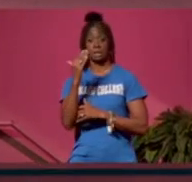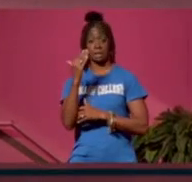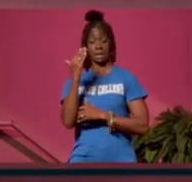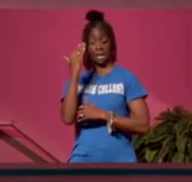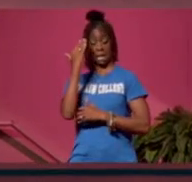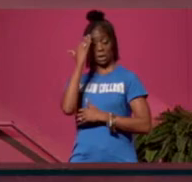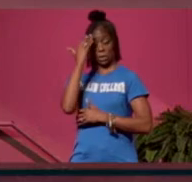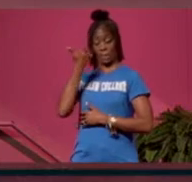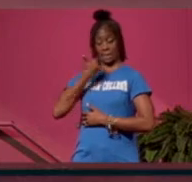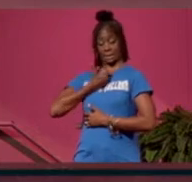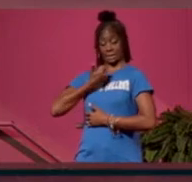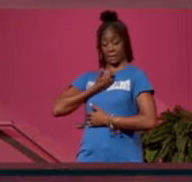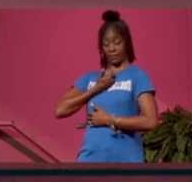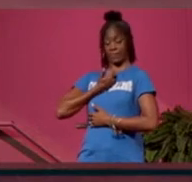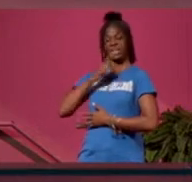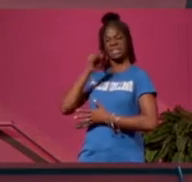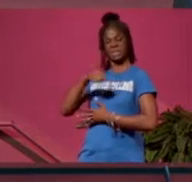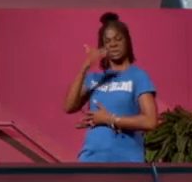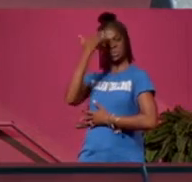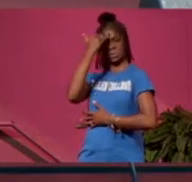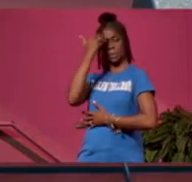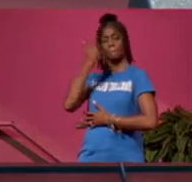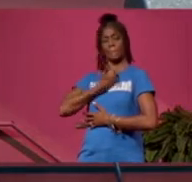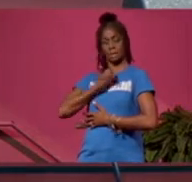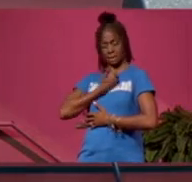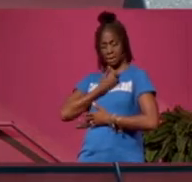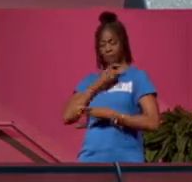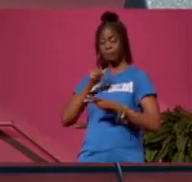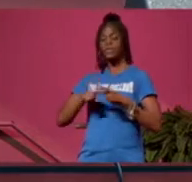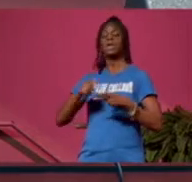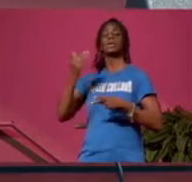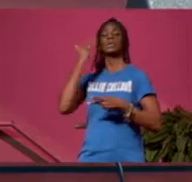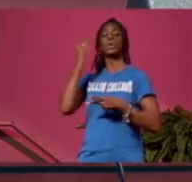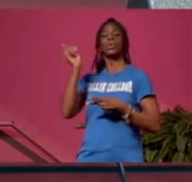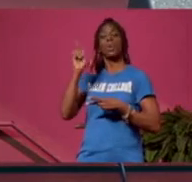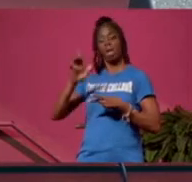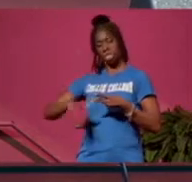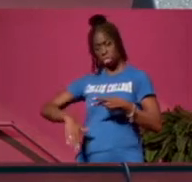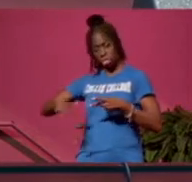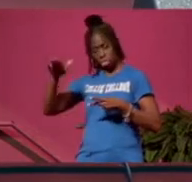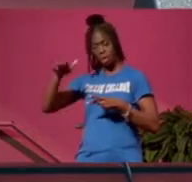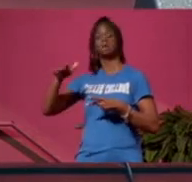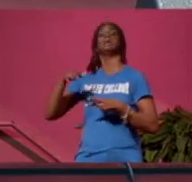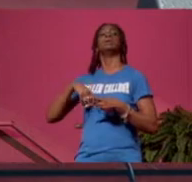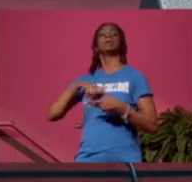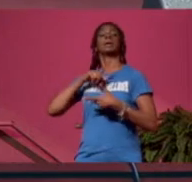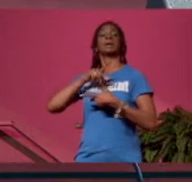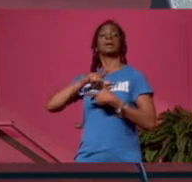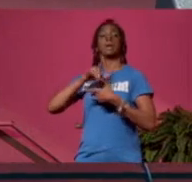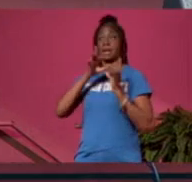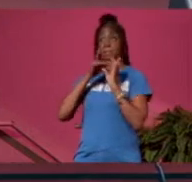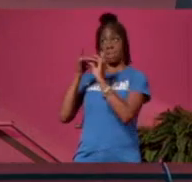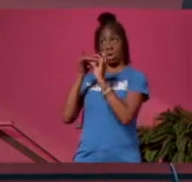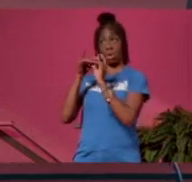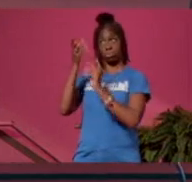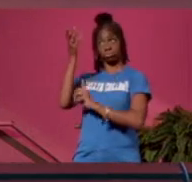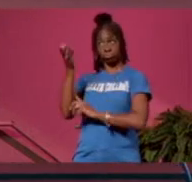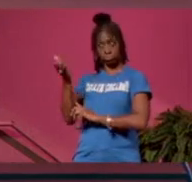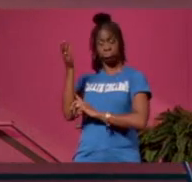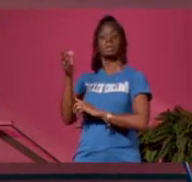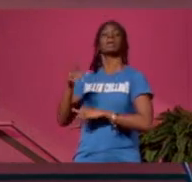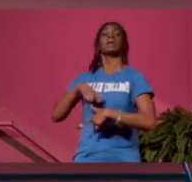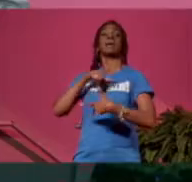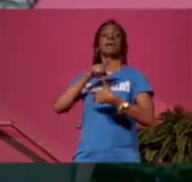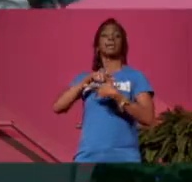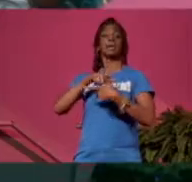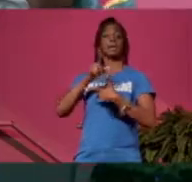I am. I need to know where I come from. I need to know that God is with me. Last point. I'm